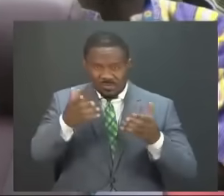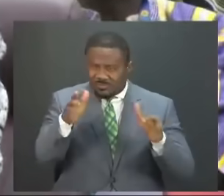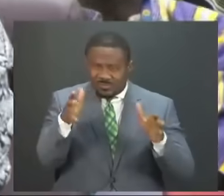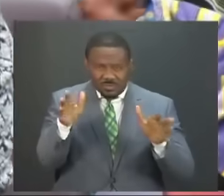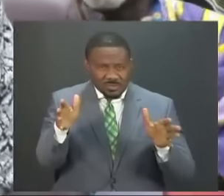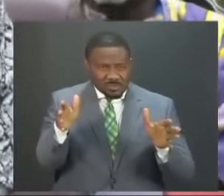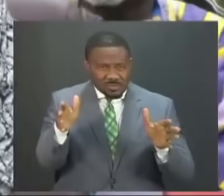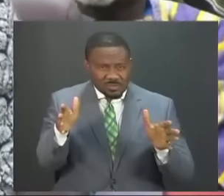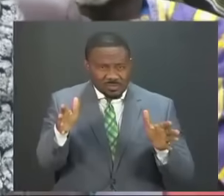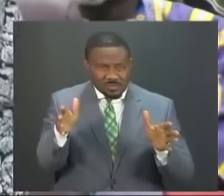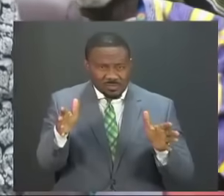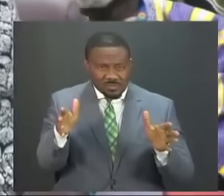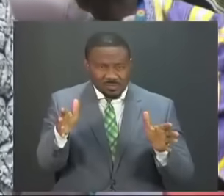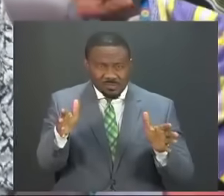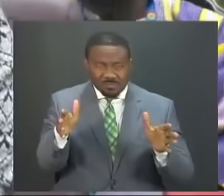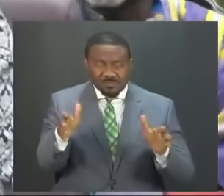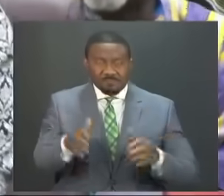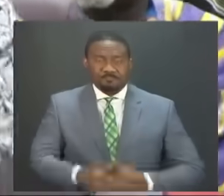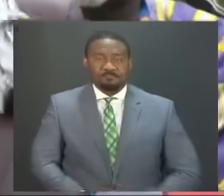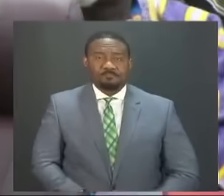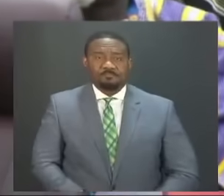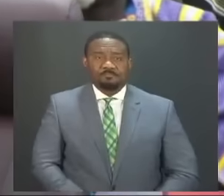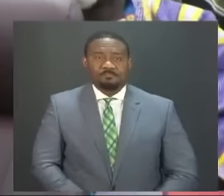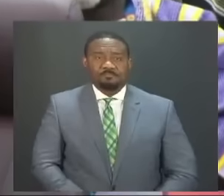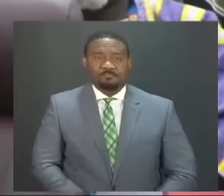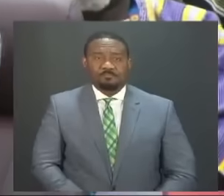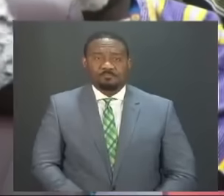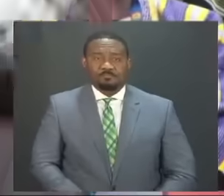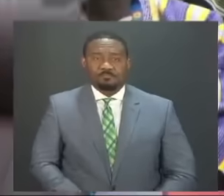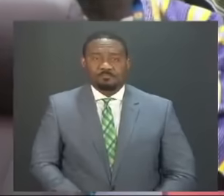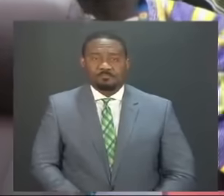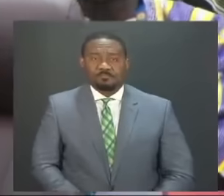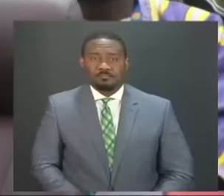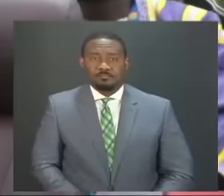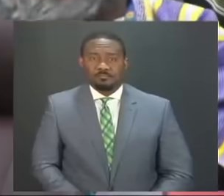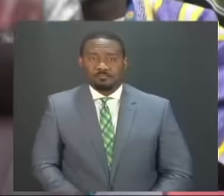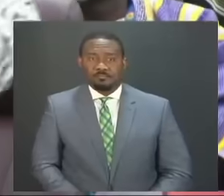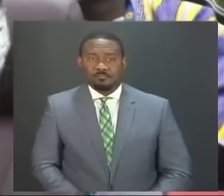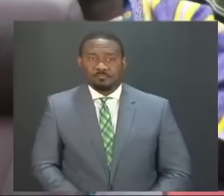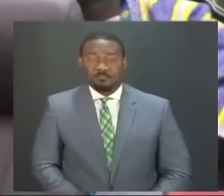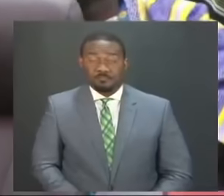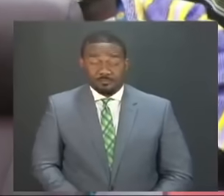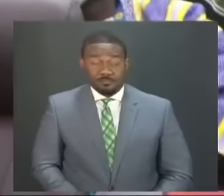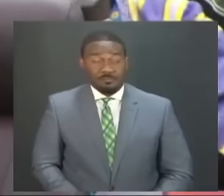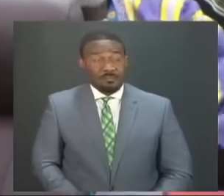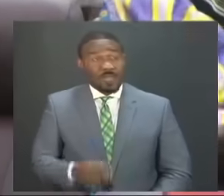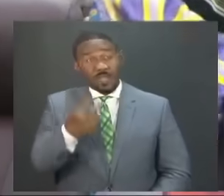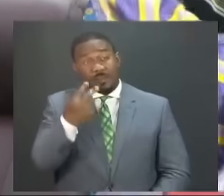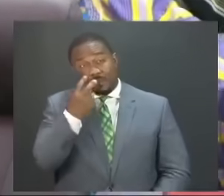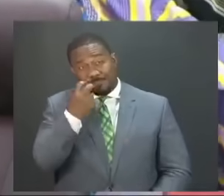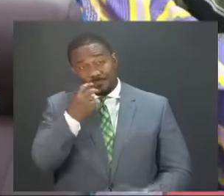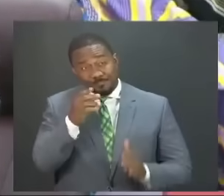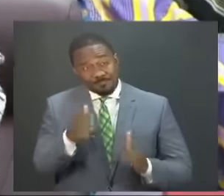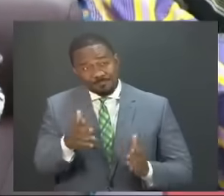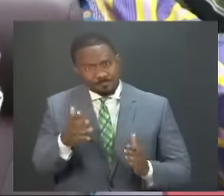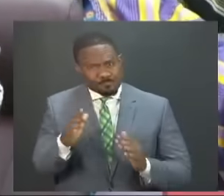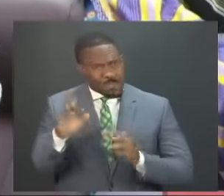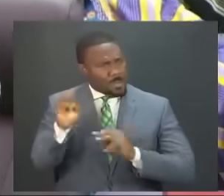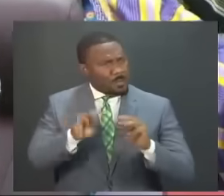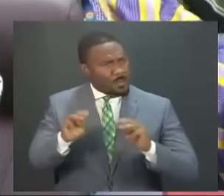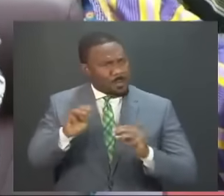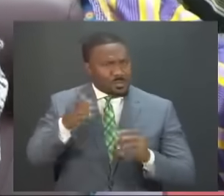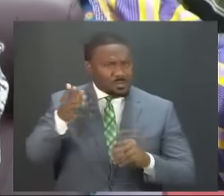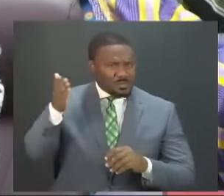mere filing of a case. In other case, Mr. Speaker, the matter before the court